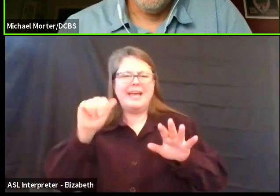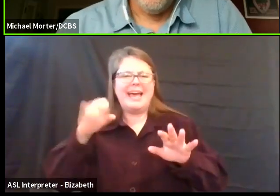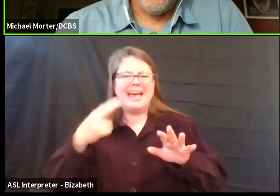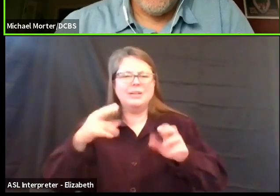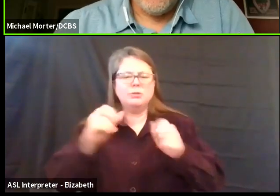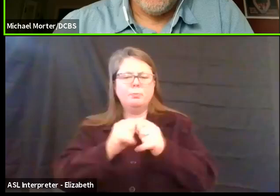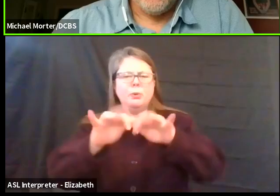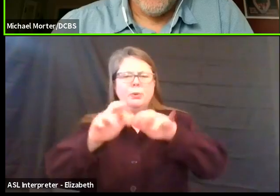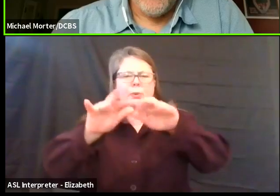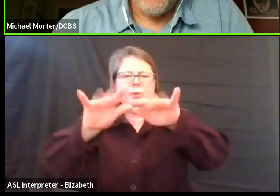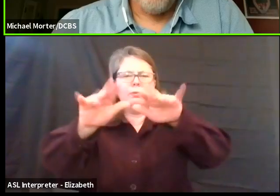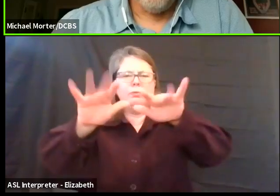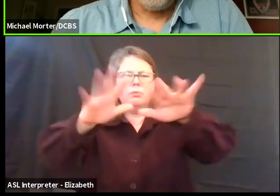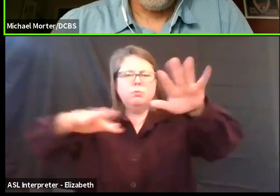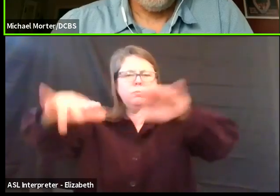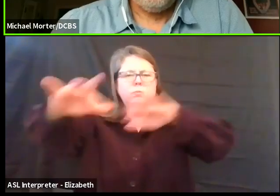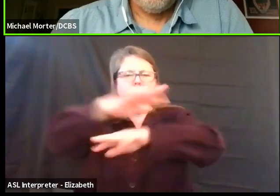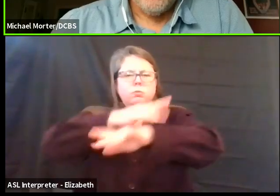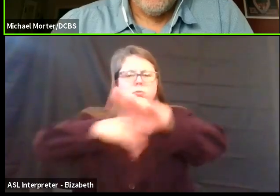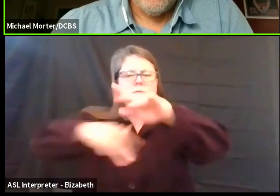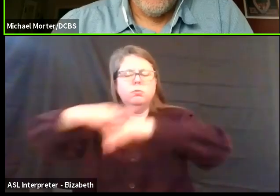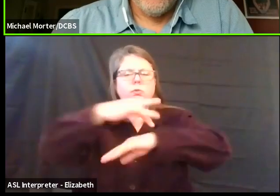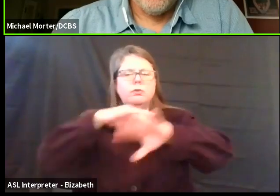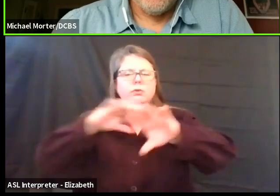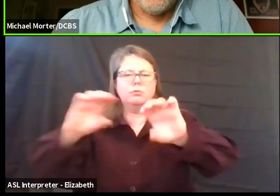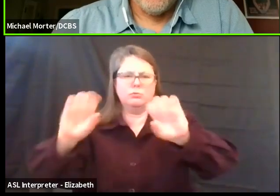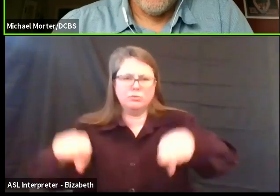that the